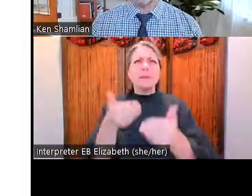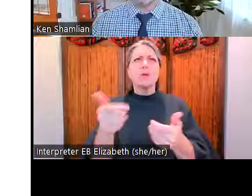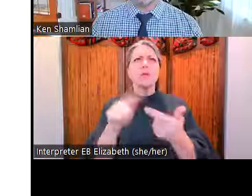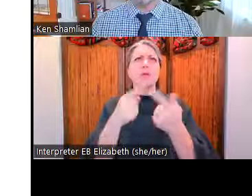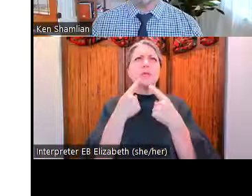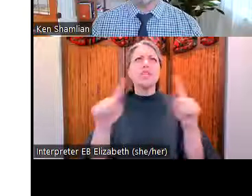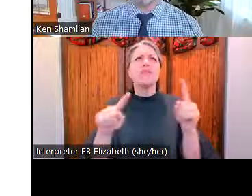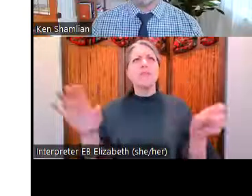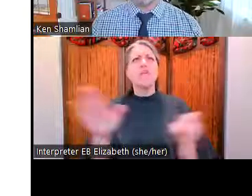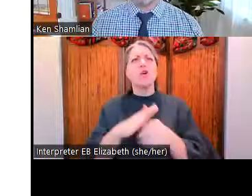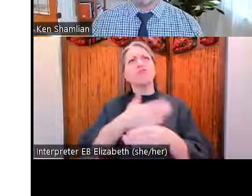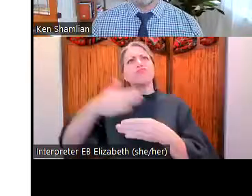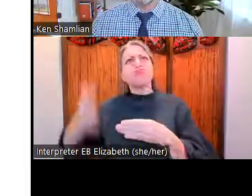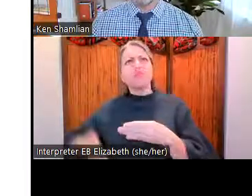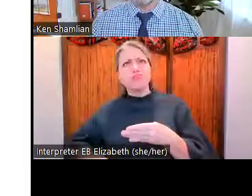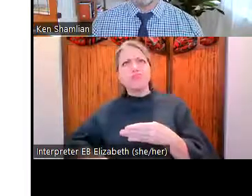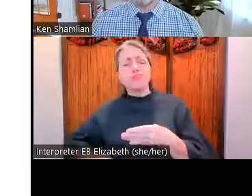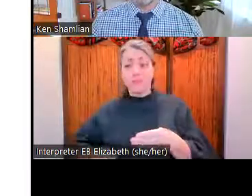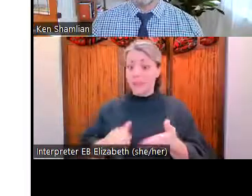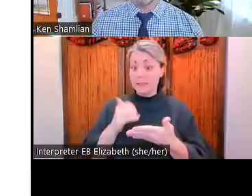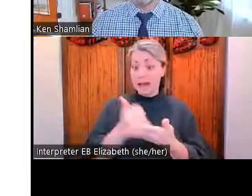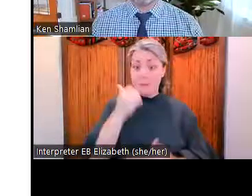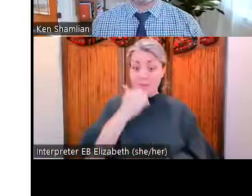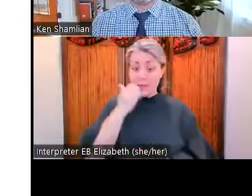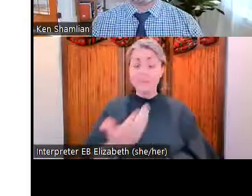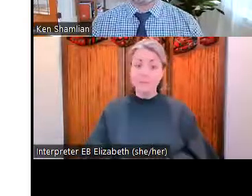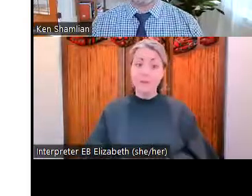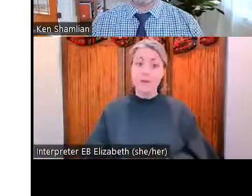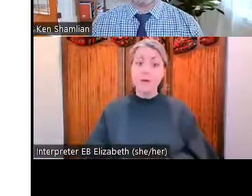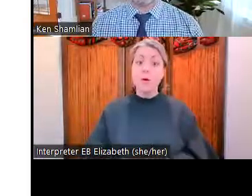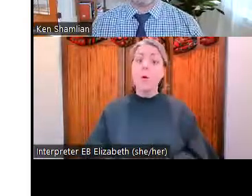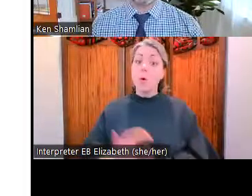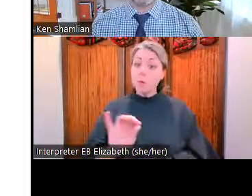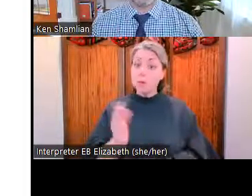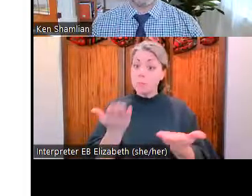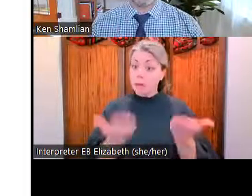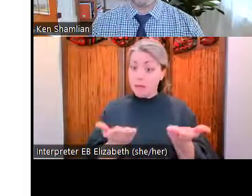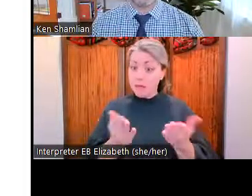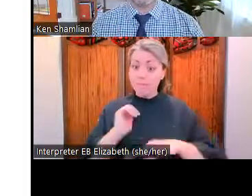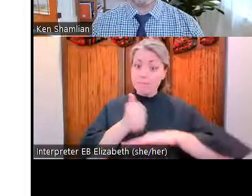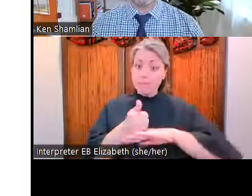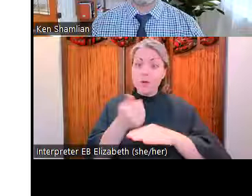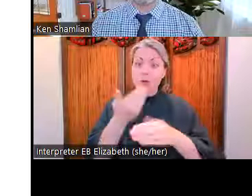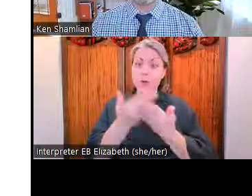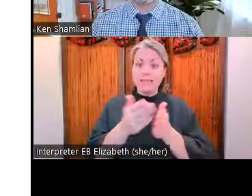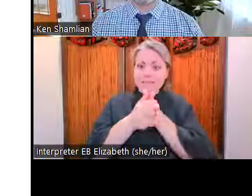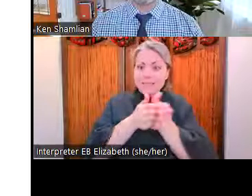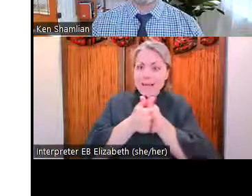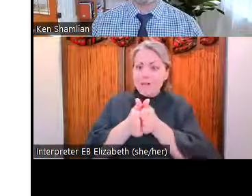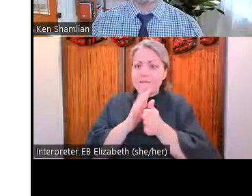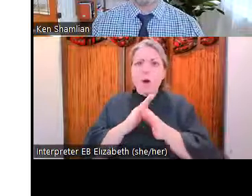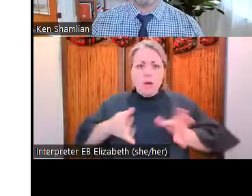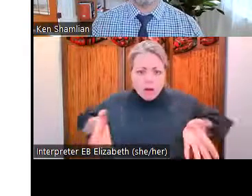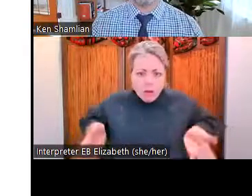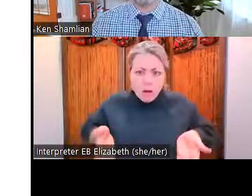for day to day. We may also need to think about maybe even incentivizing or creating motivation to use these tools, because sometimes kids